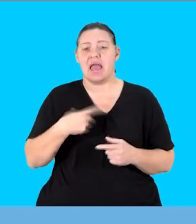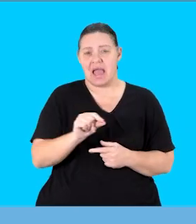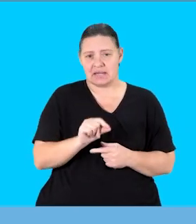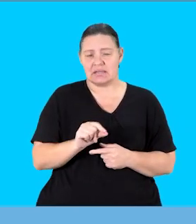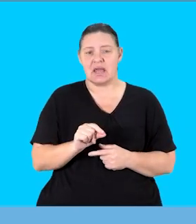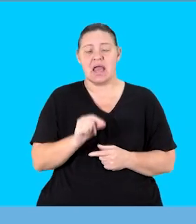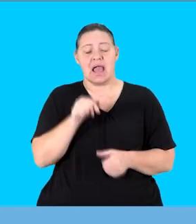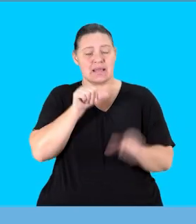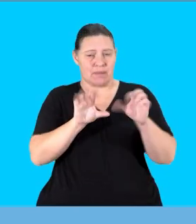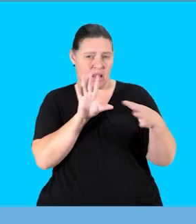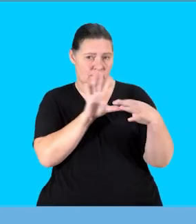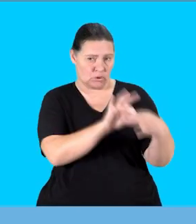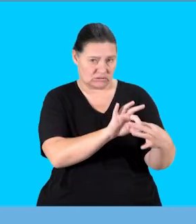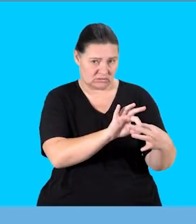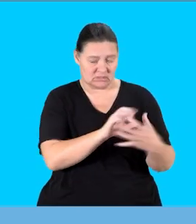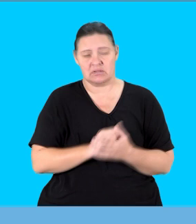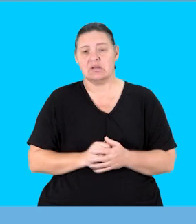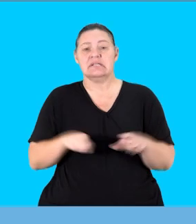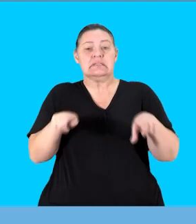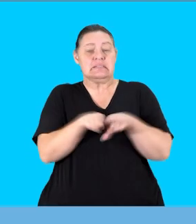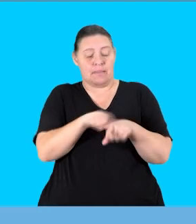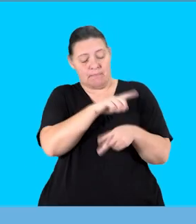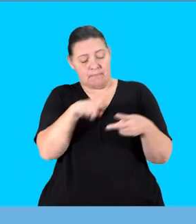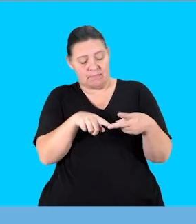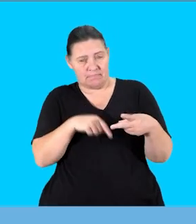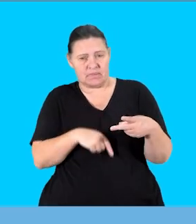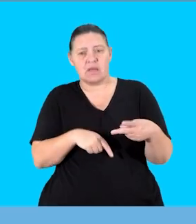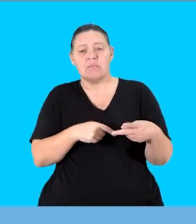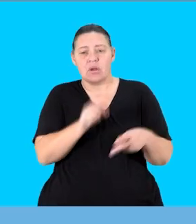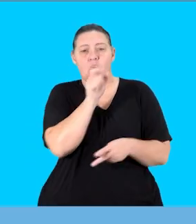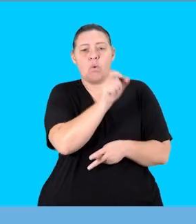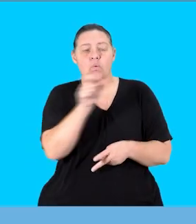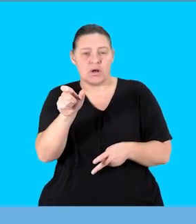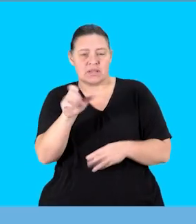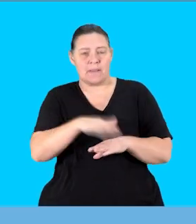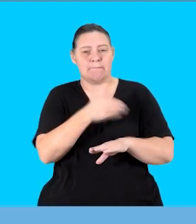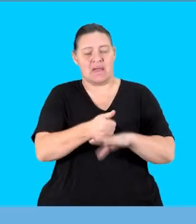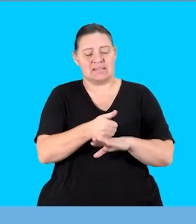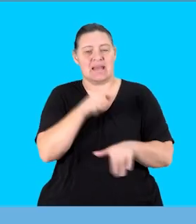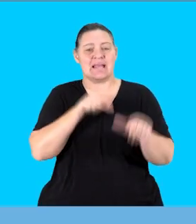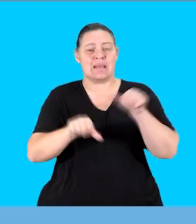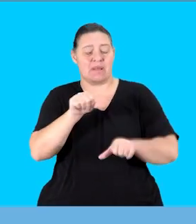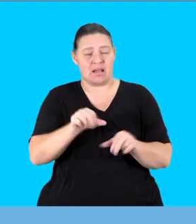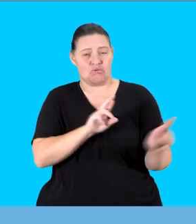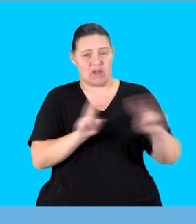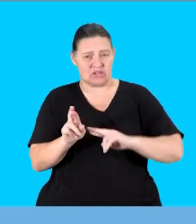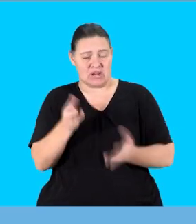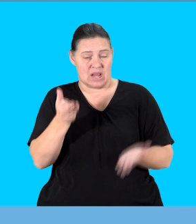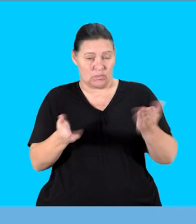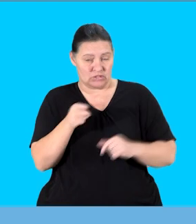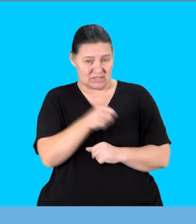reaction and chemical bond. And then also, you need to be able to write word-based chemical reaction